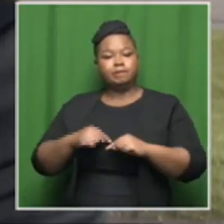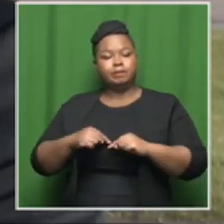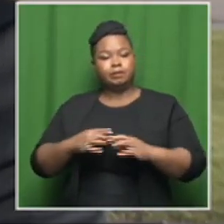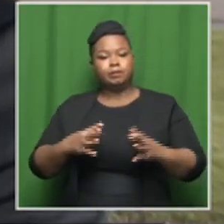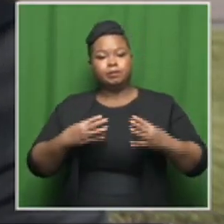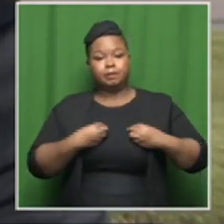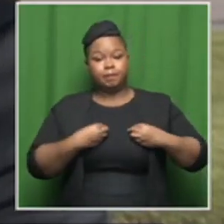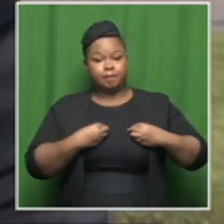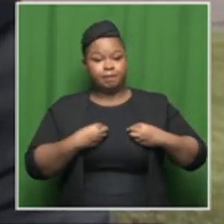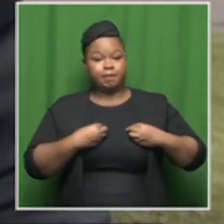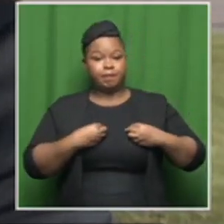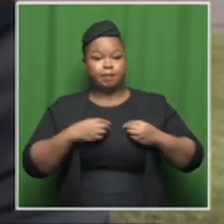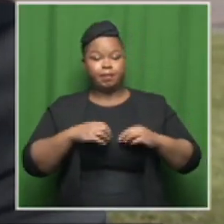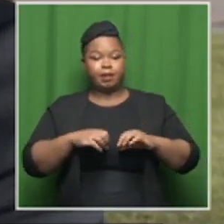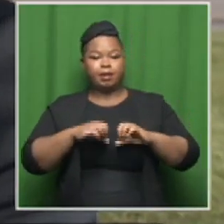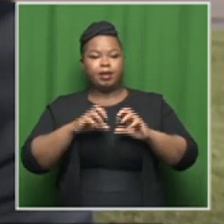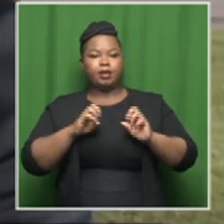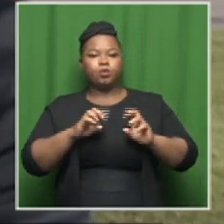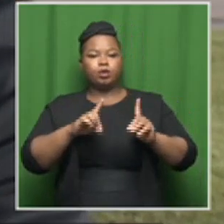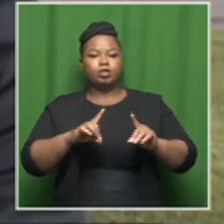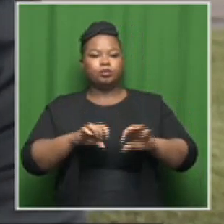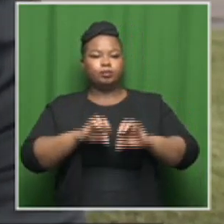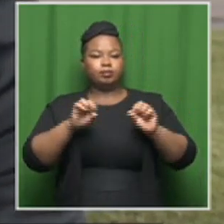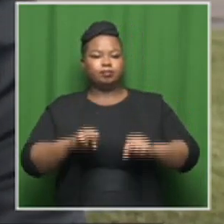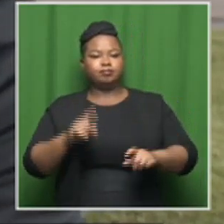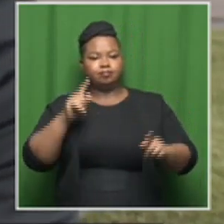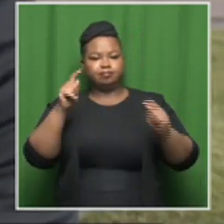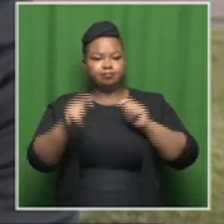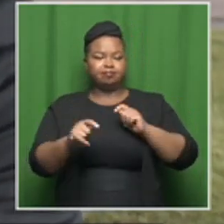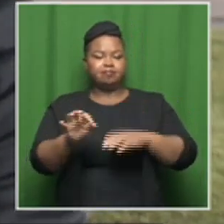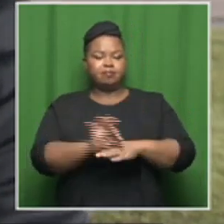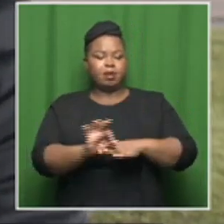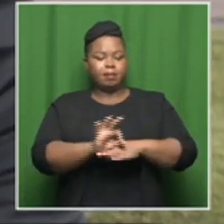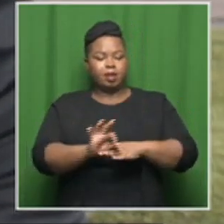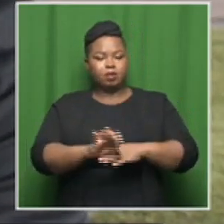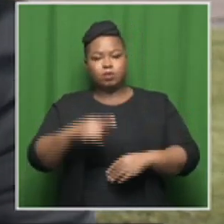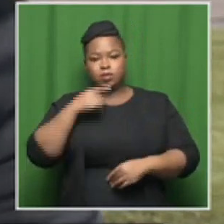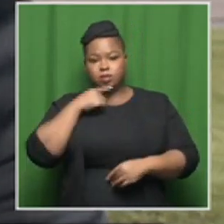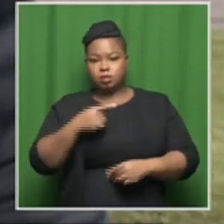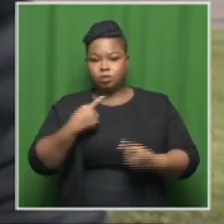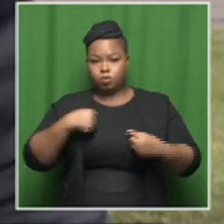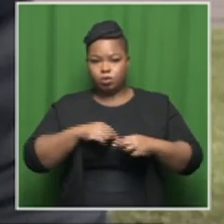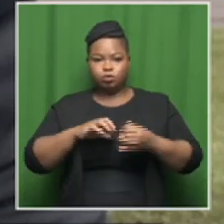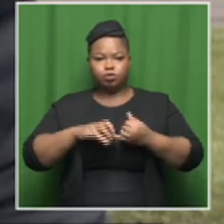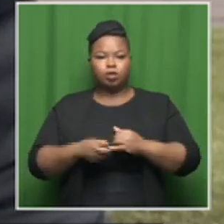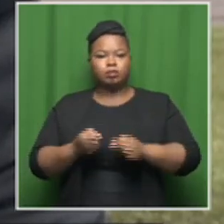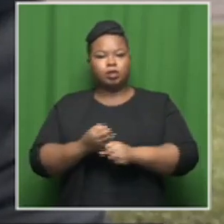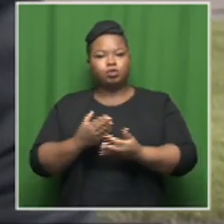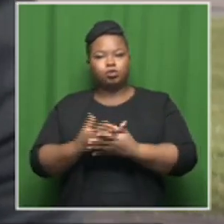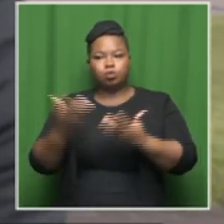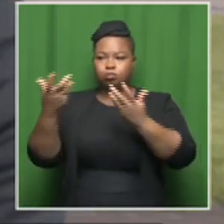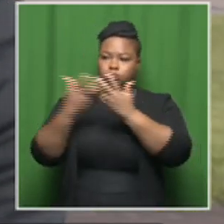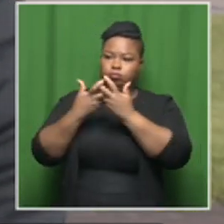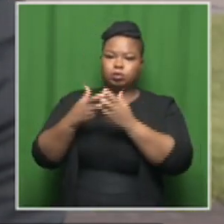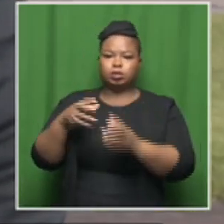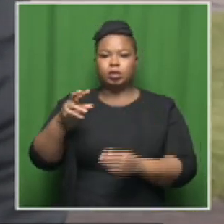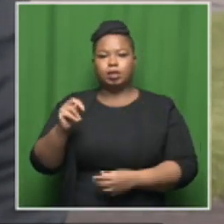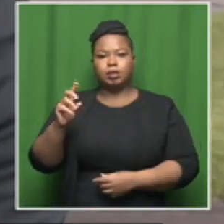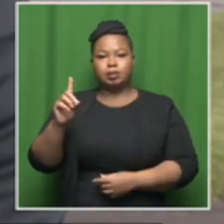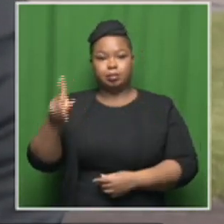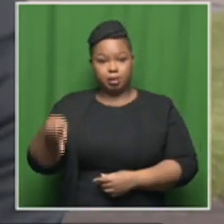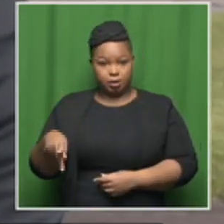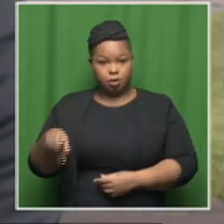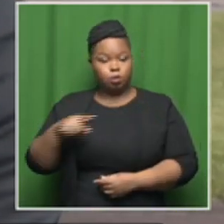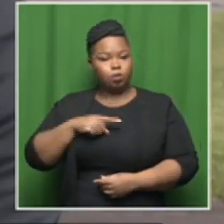the Education Systems Transformation Plan as a direct response to the National Development Plan so that the